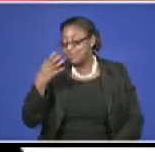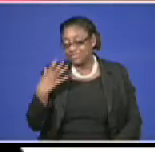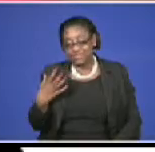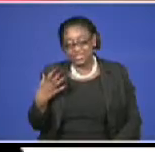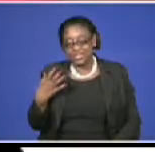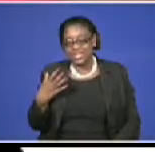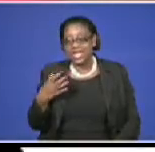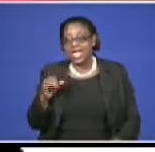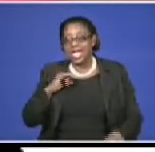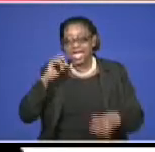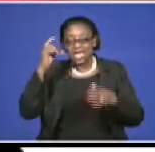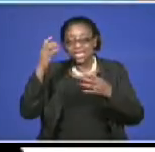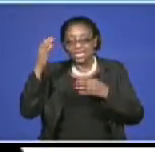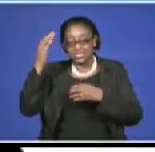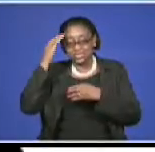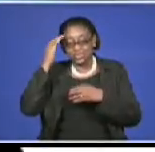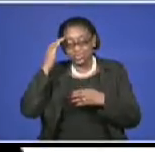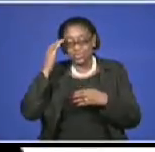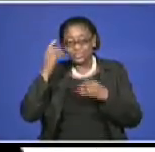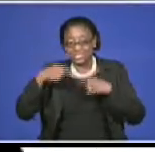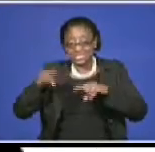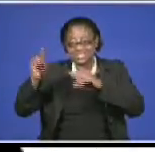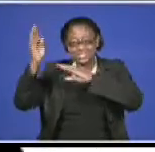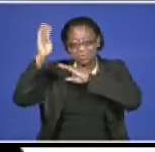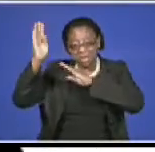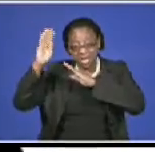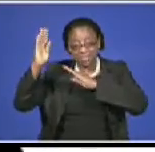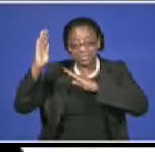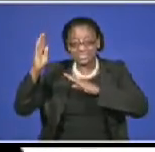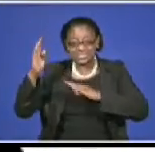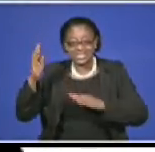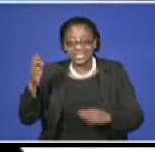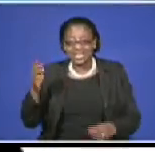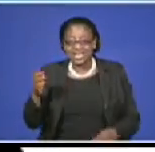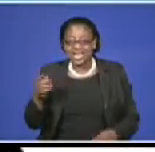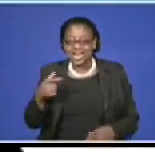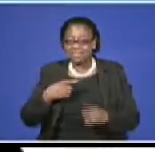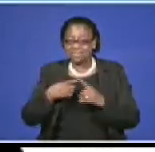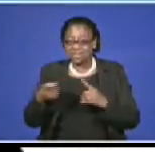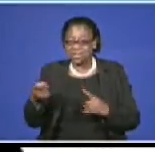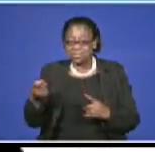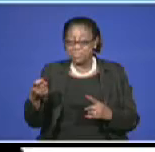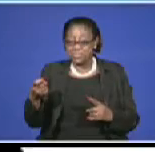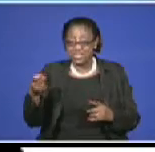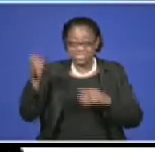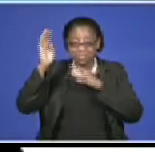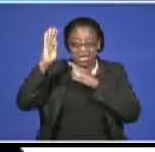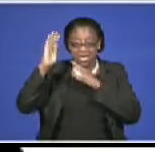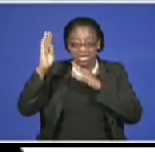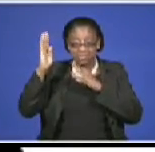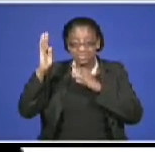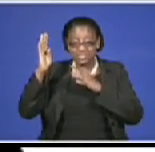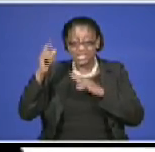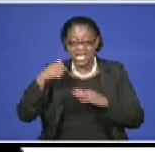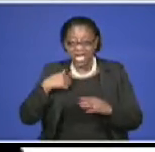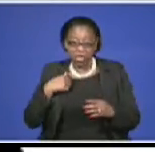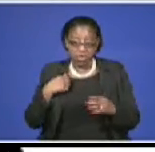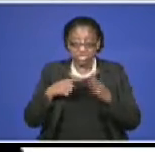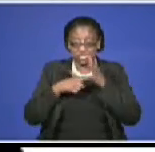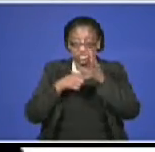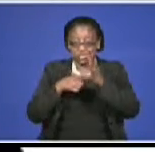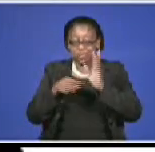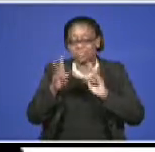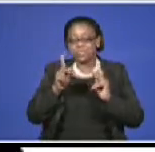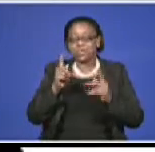I enjoy, since we're in the Bahamas, I live and from the Bahamas, I just like to basically show off like what we